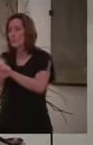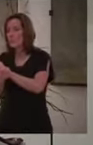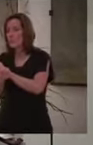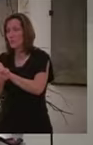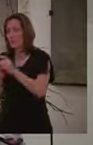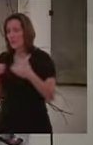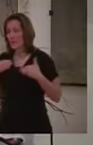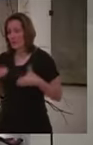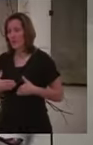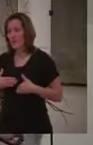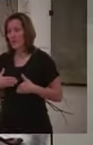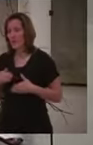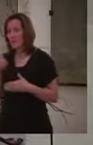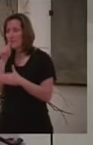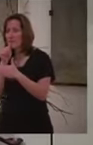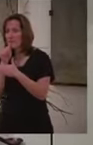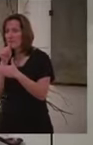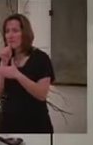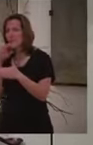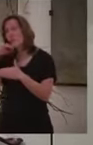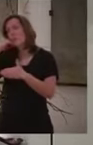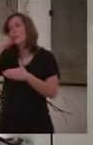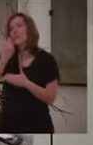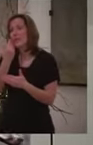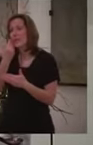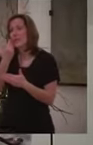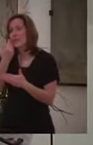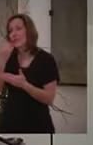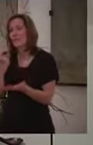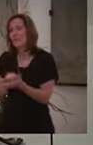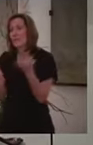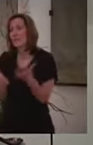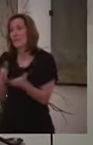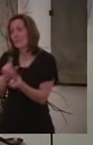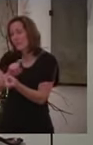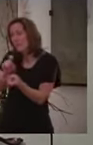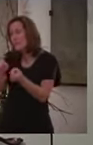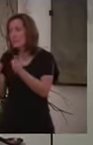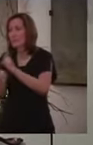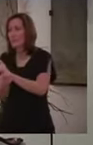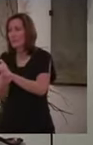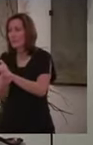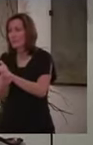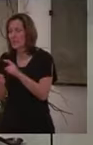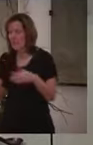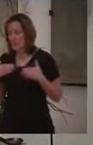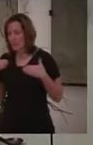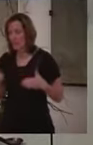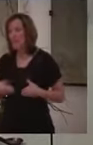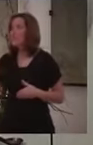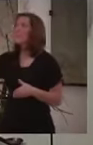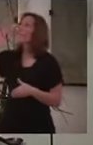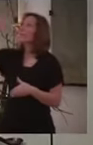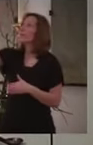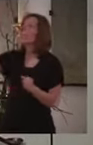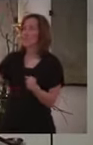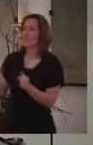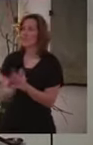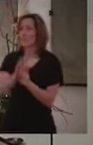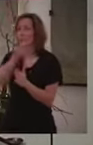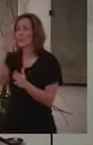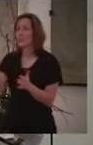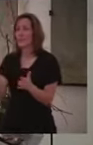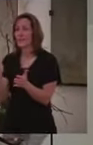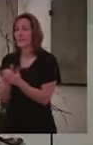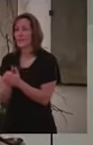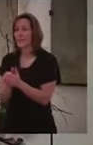transform the body of our humiliation that it may be conformed to the body of His glory. How's